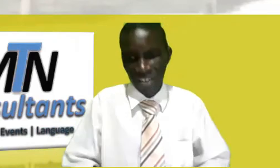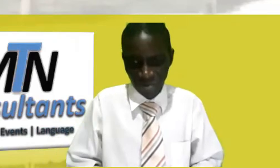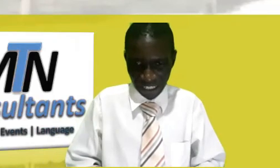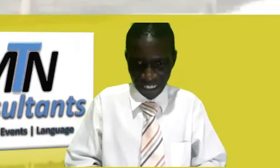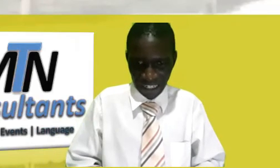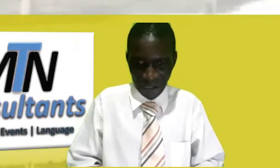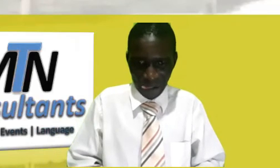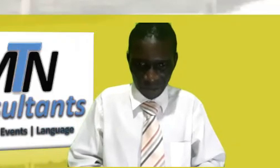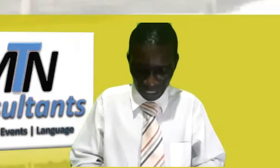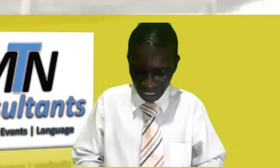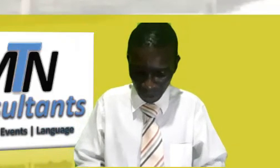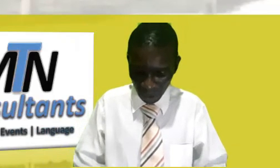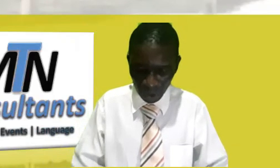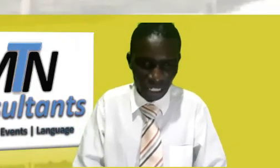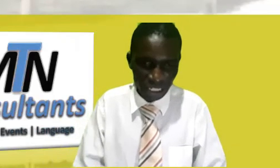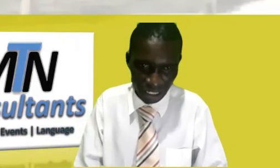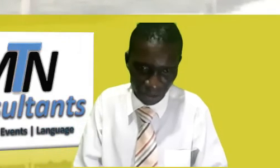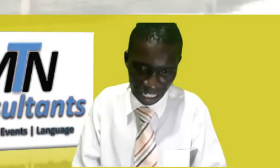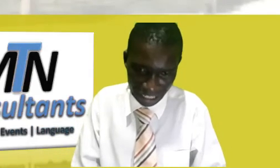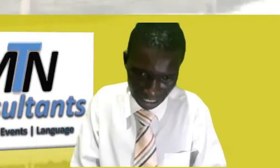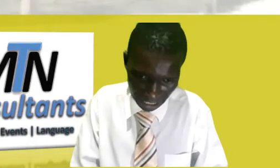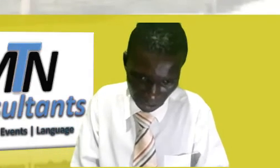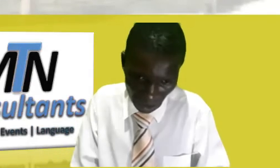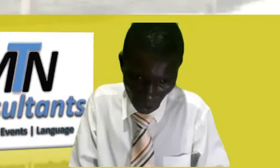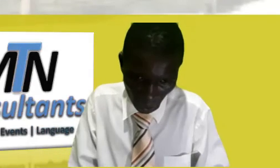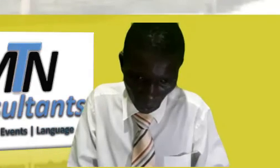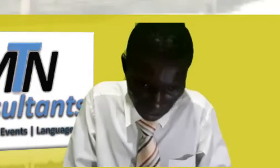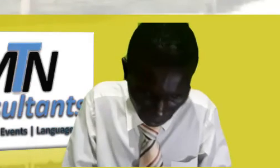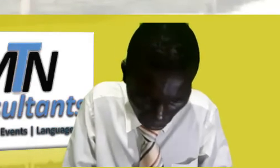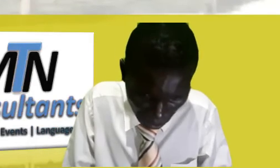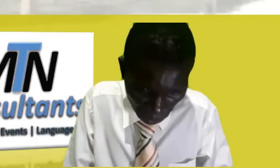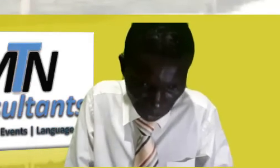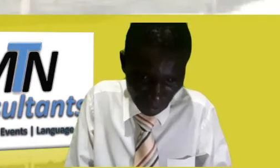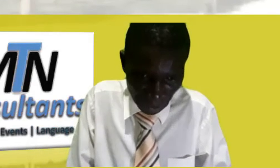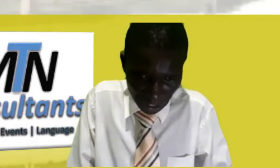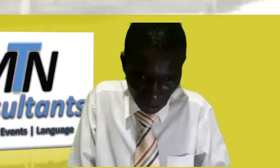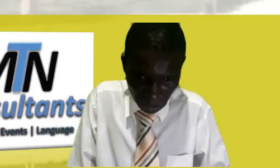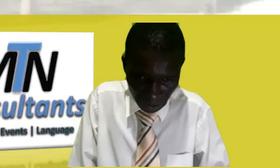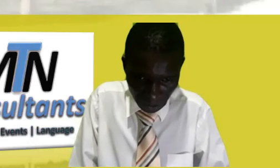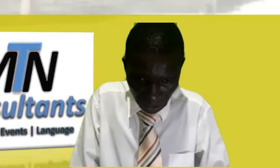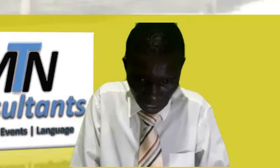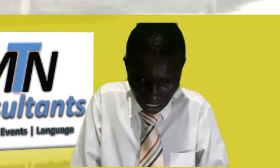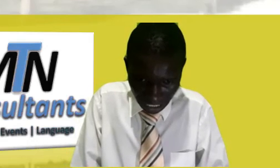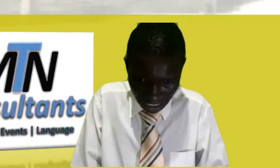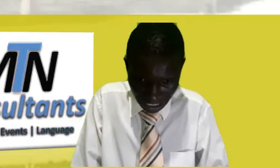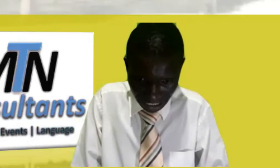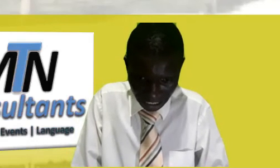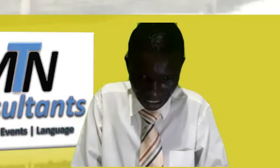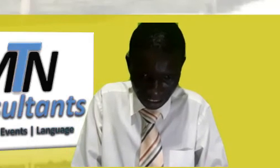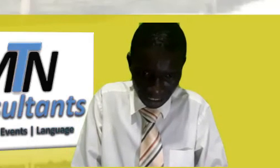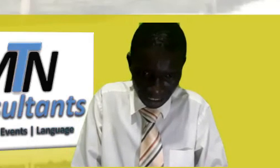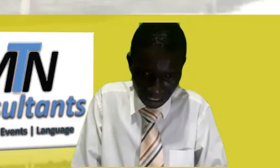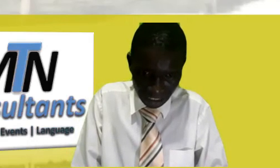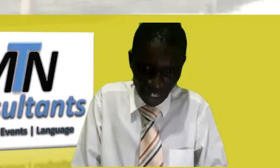the deaf person. So this is all what today's lesson was all about. Now, in the next